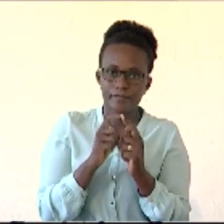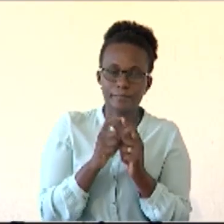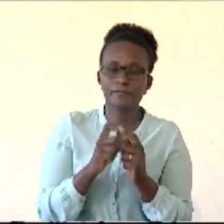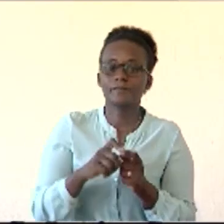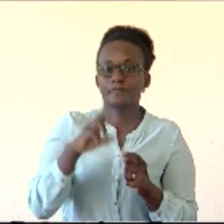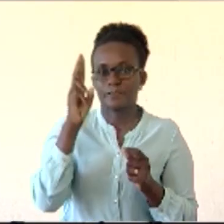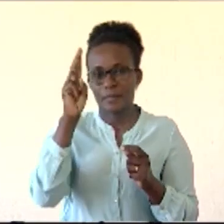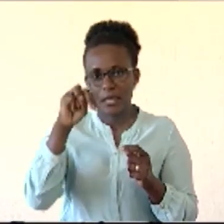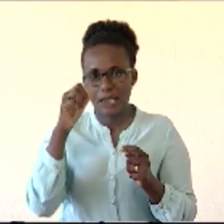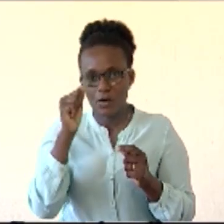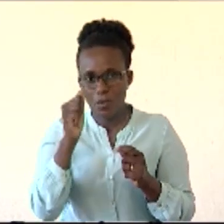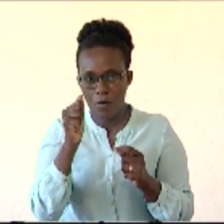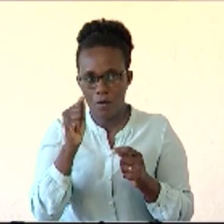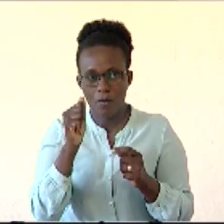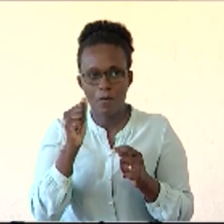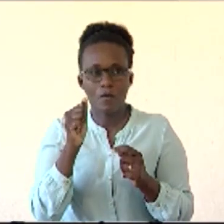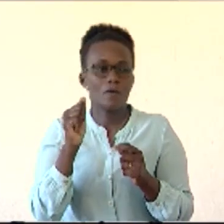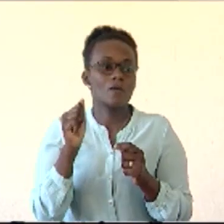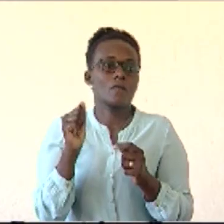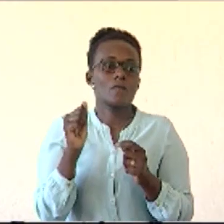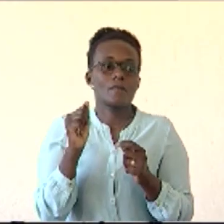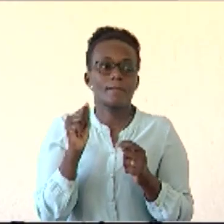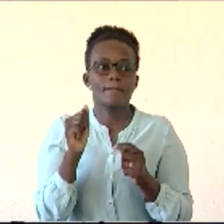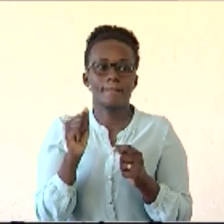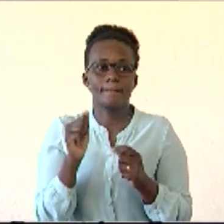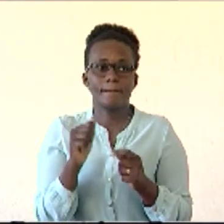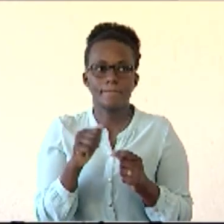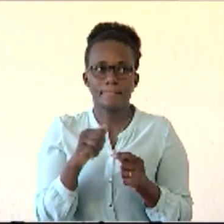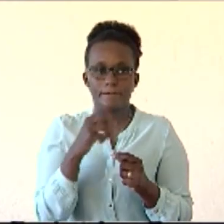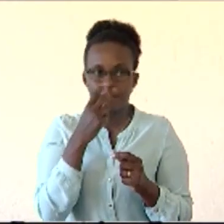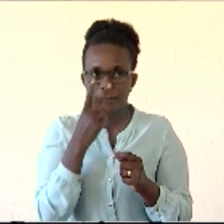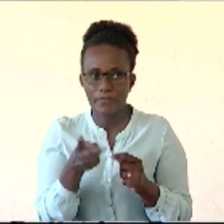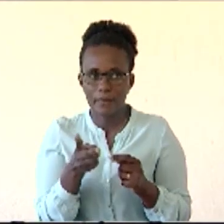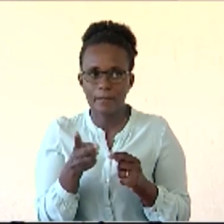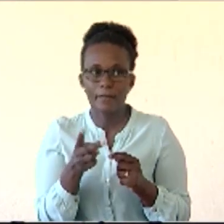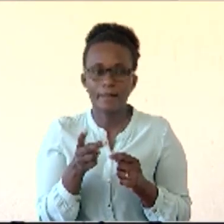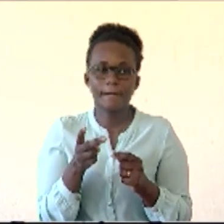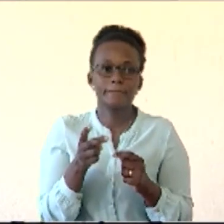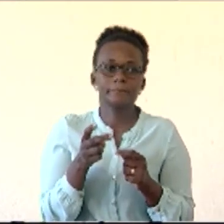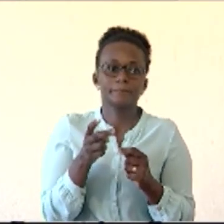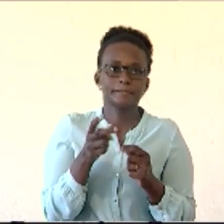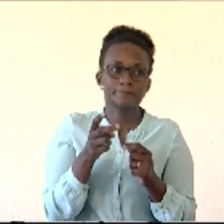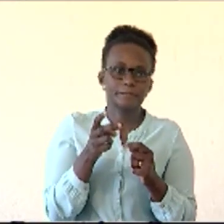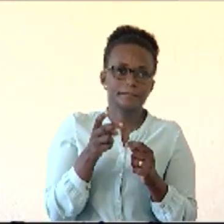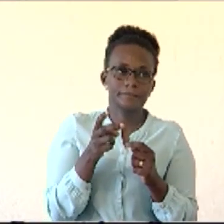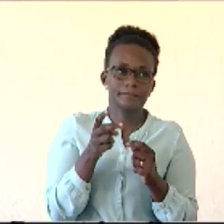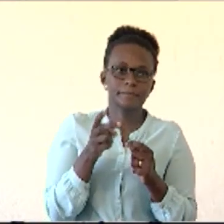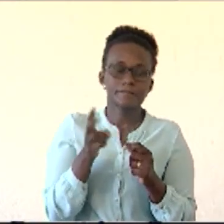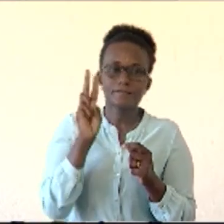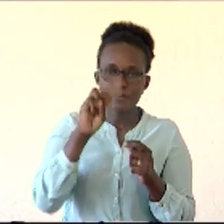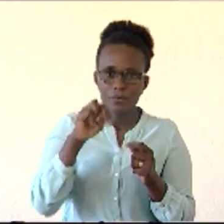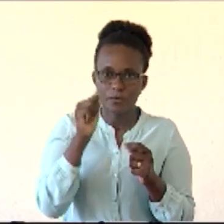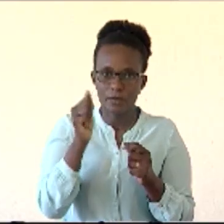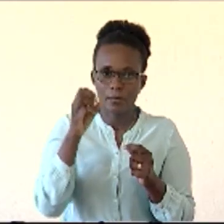ions will combine with the OH ions in the solution, and this one is equivalent to